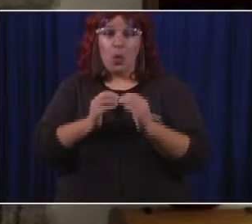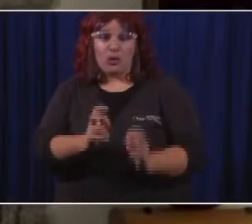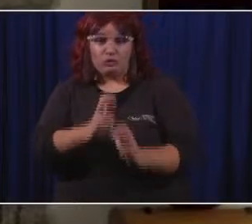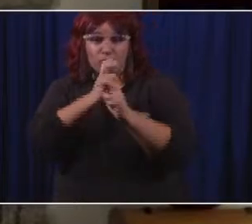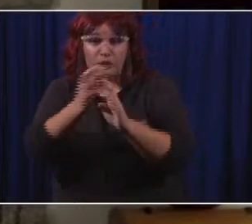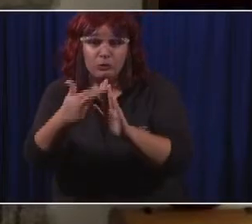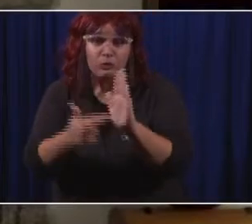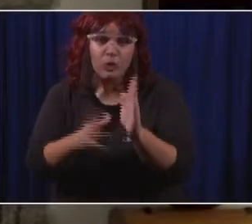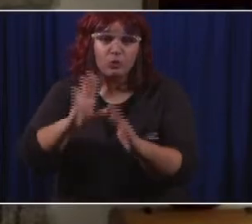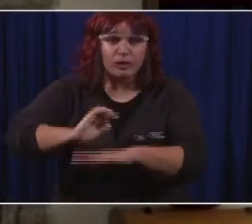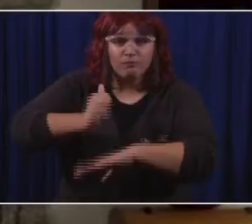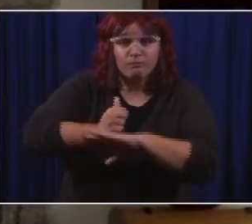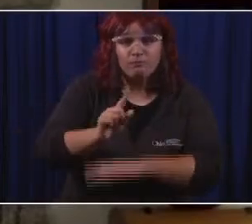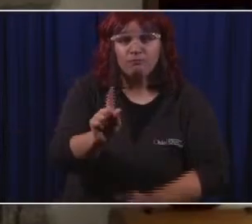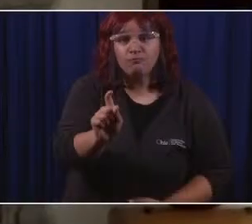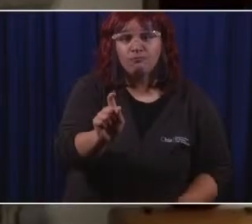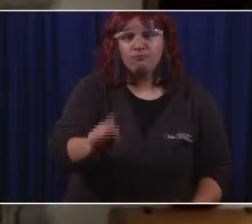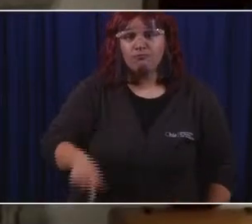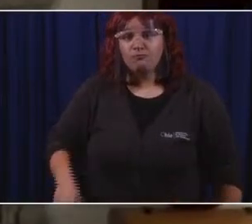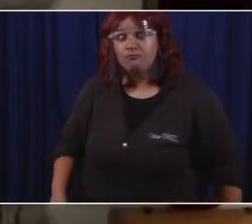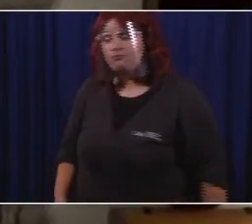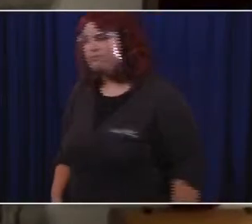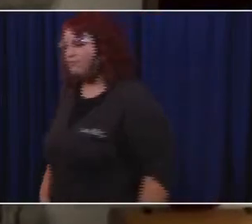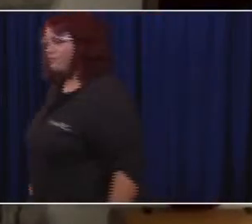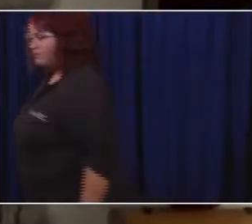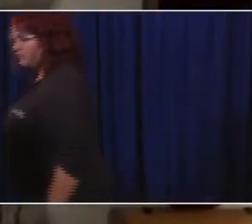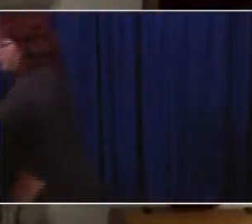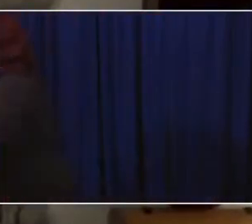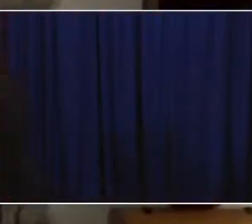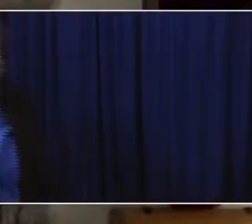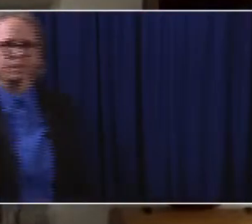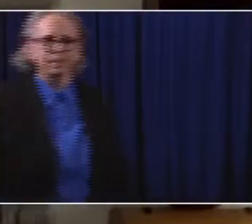now? Yeah, I'm really